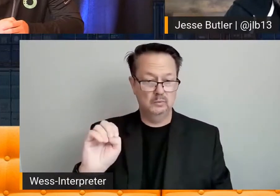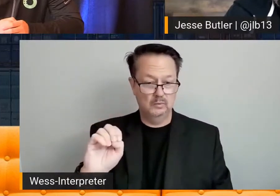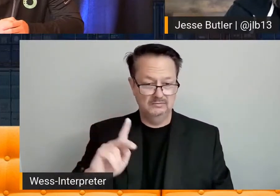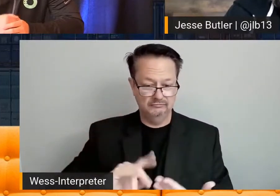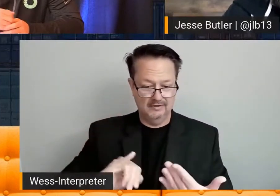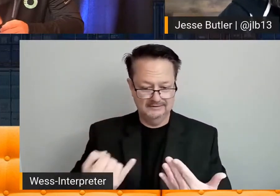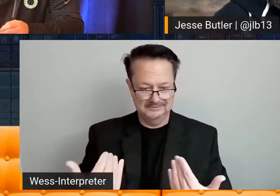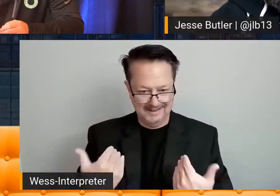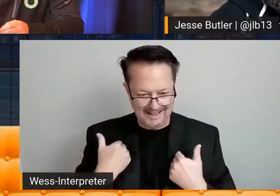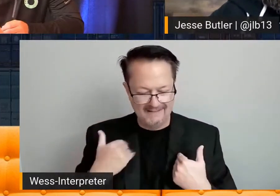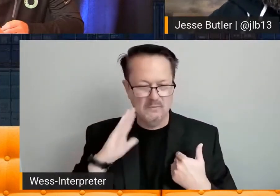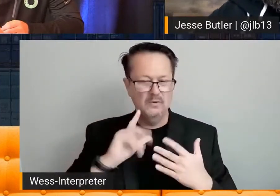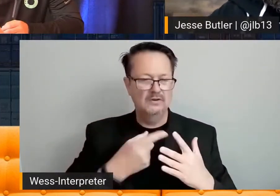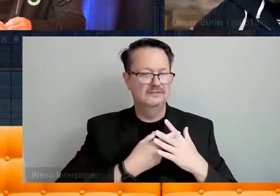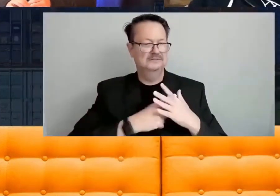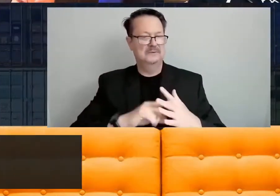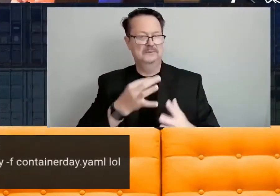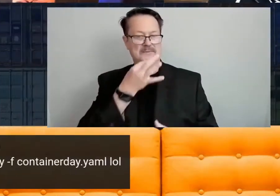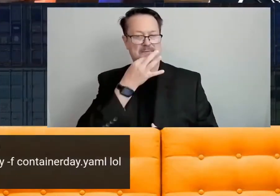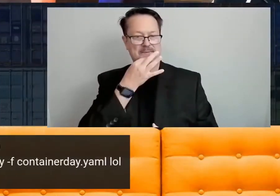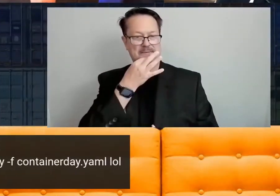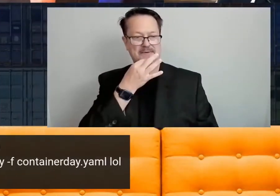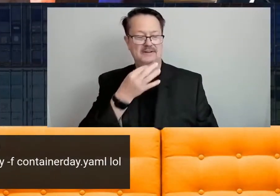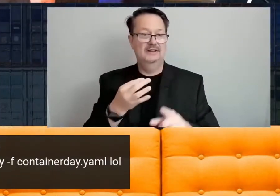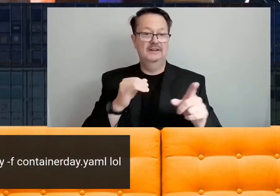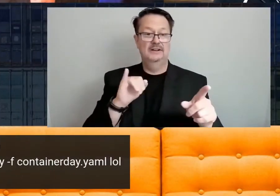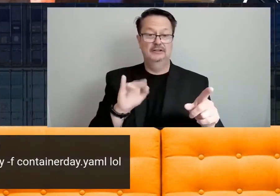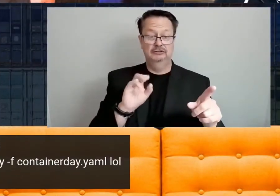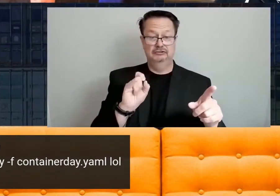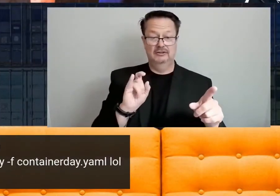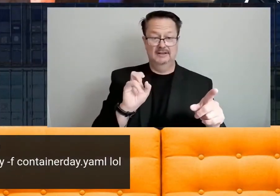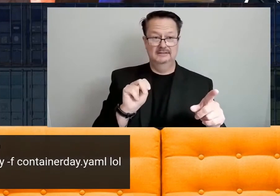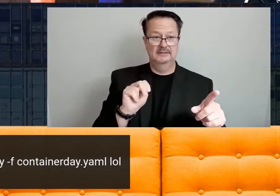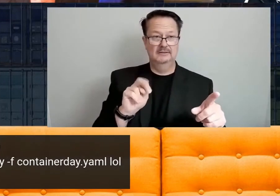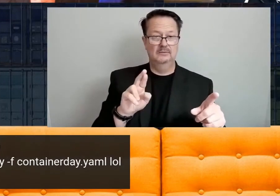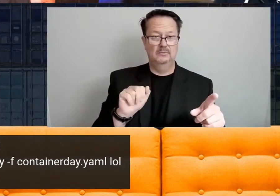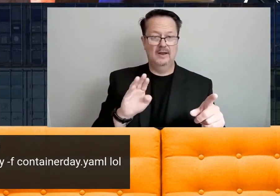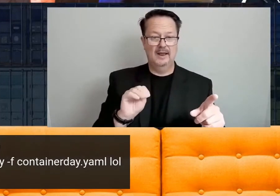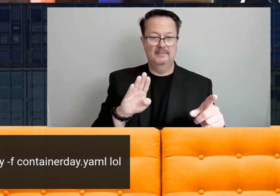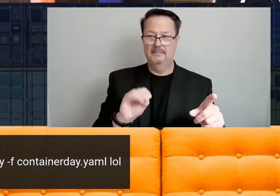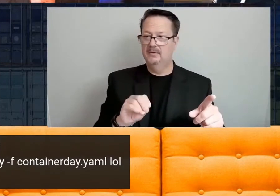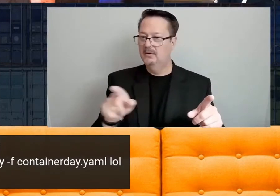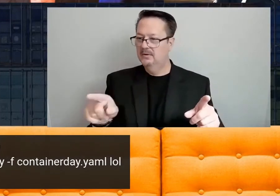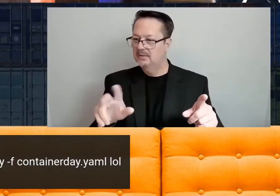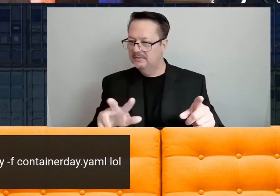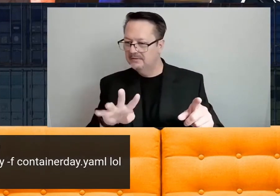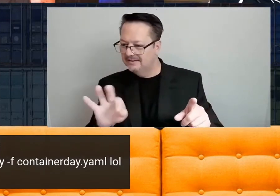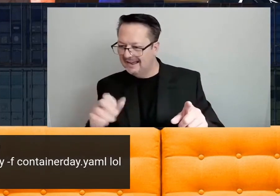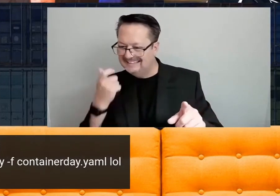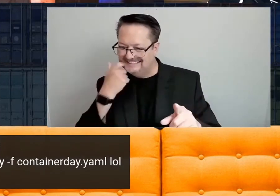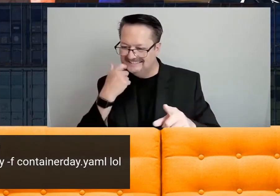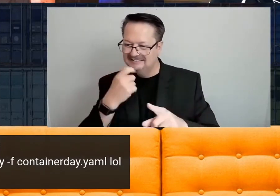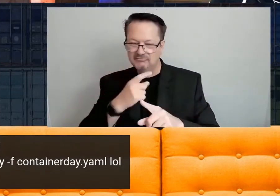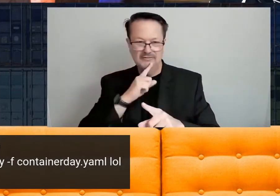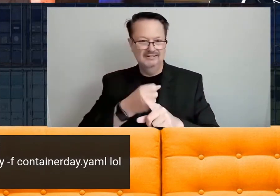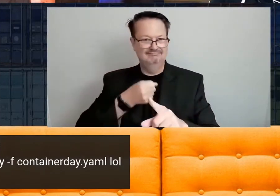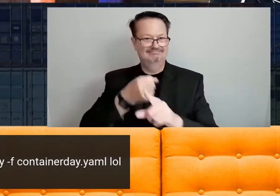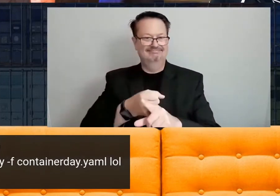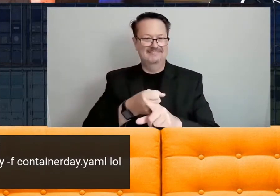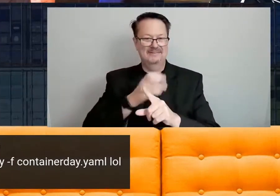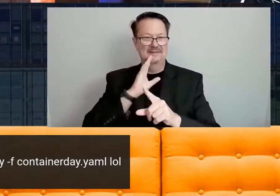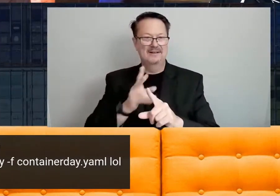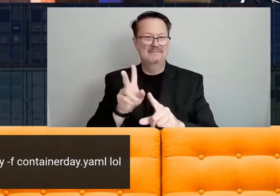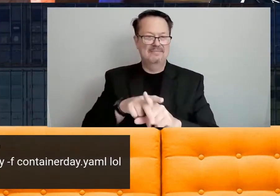here in a little bit. Justin. Rambo 3349, I think nailed it right here. We're just going to apply some